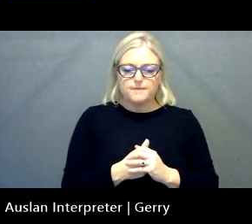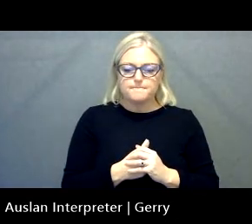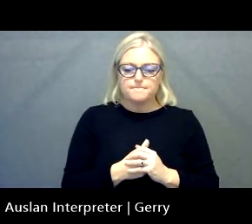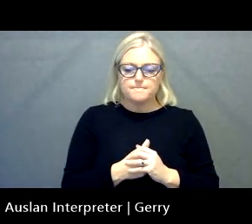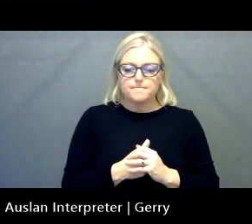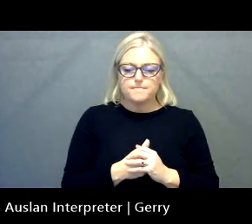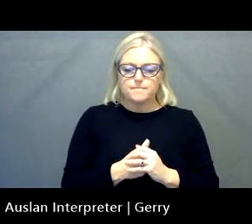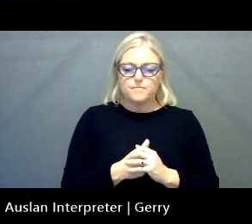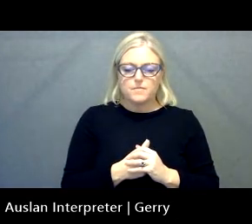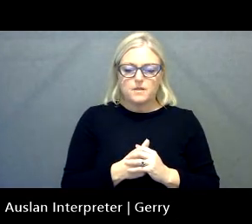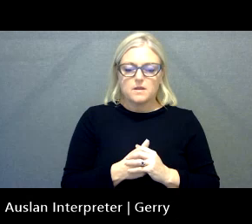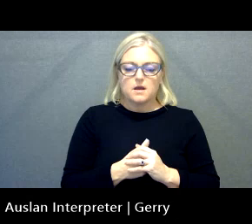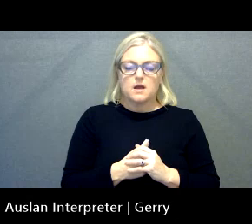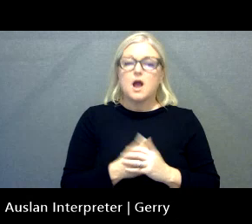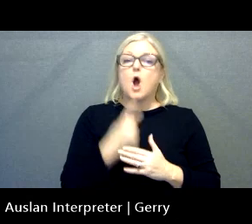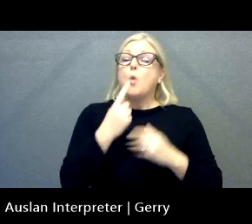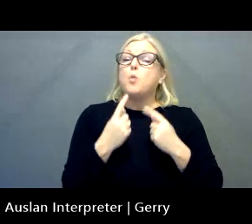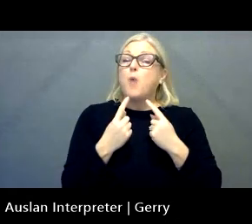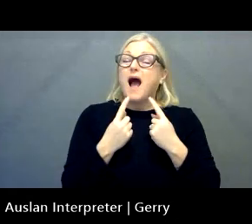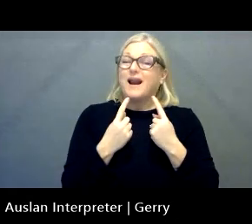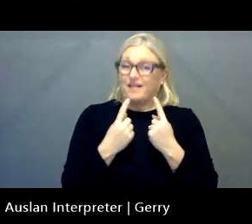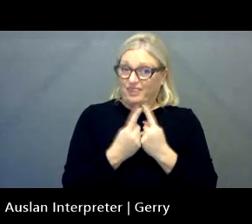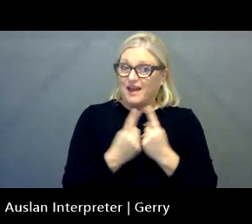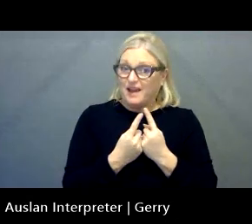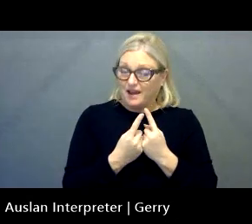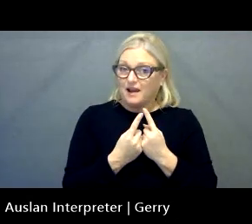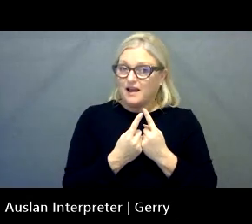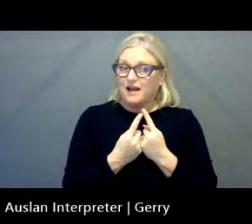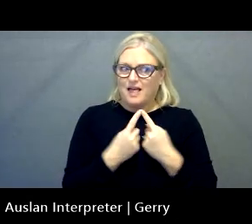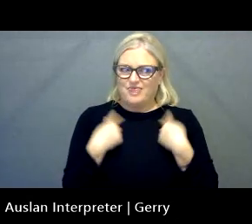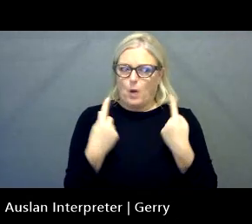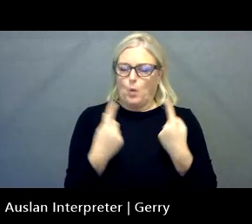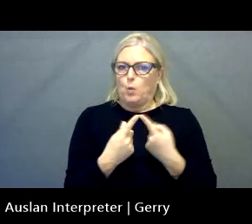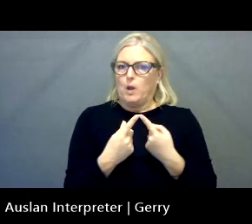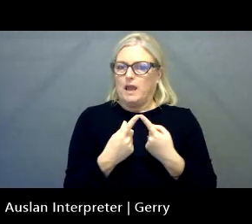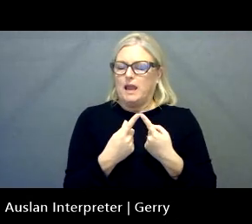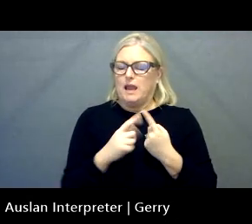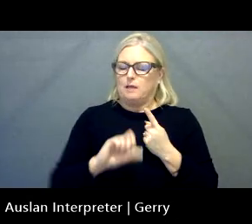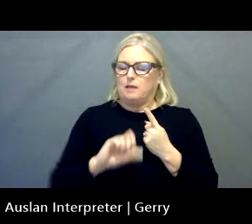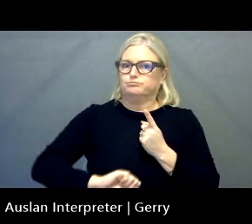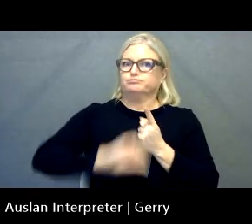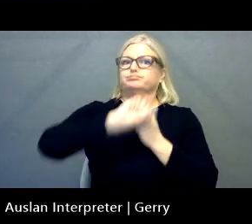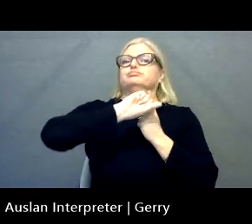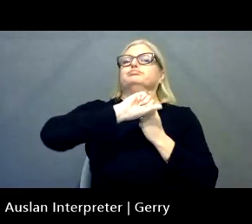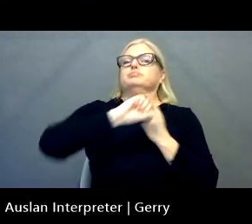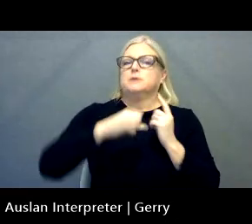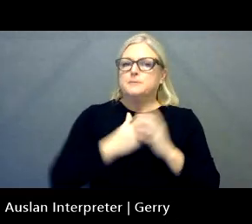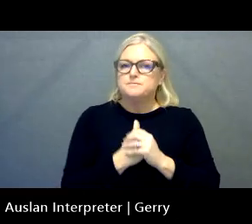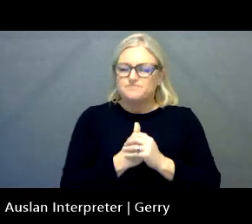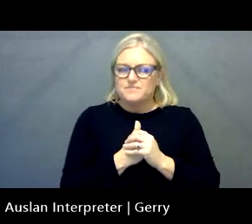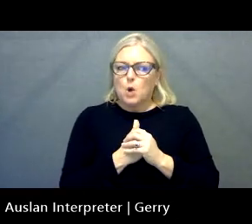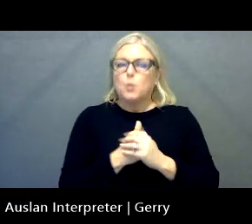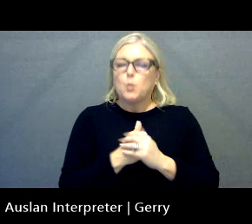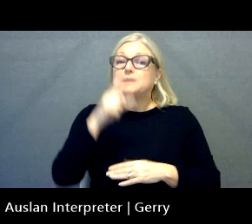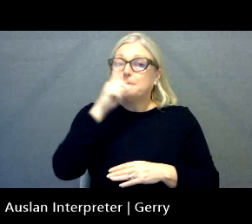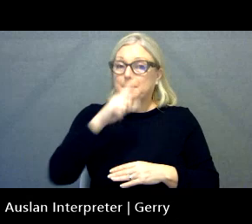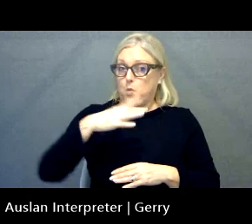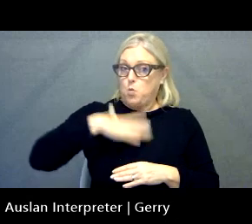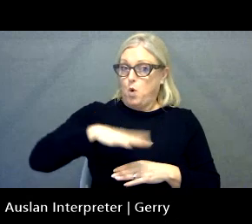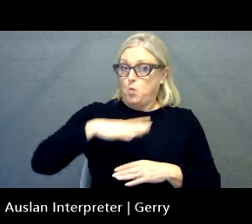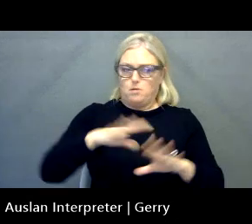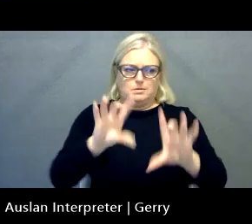that came through loud and clear for us is about self-completion as opposed to proxy completion. And so we